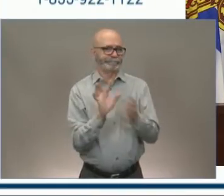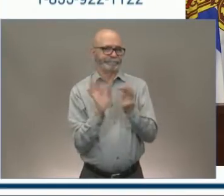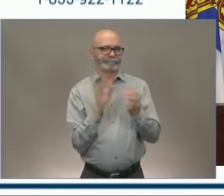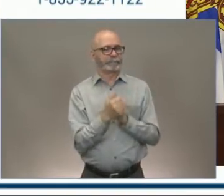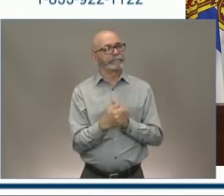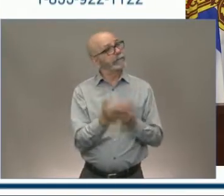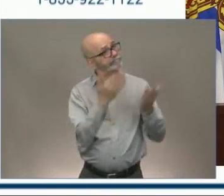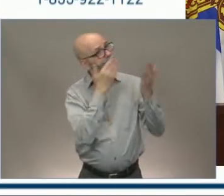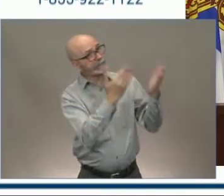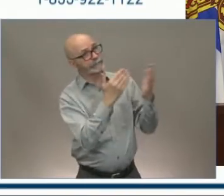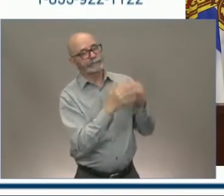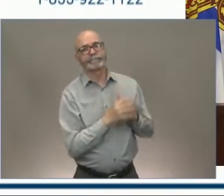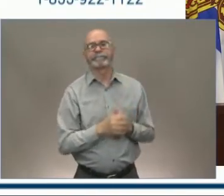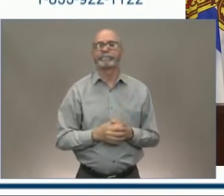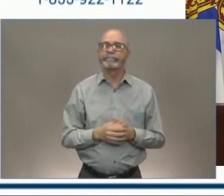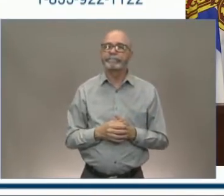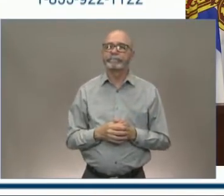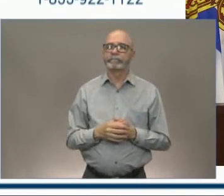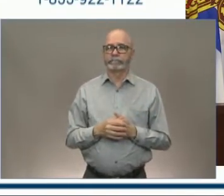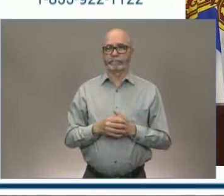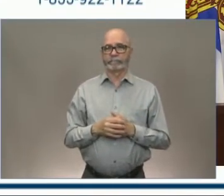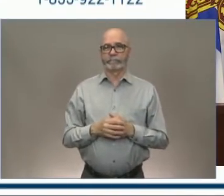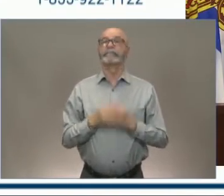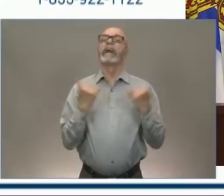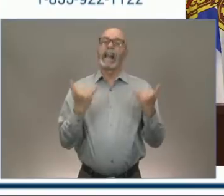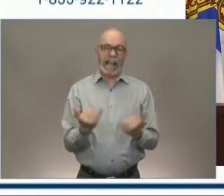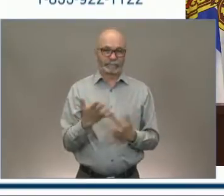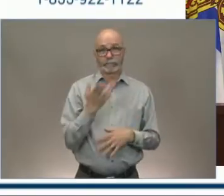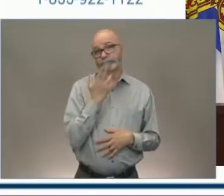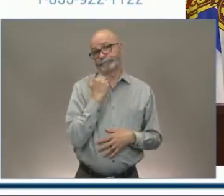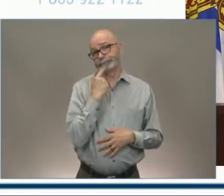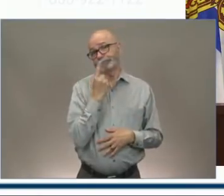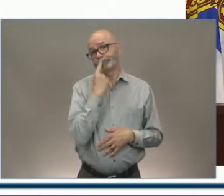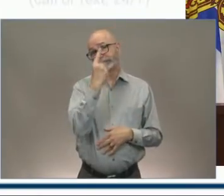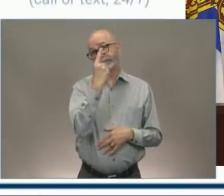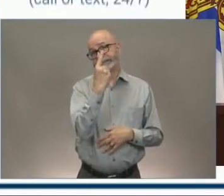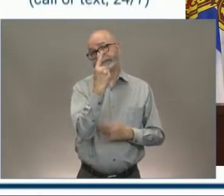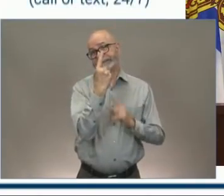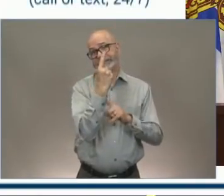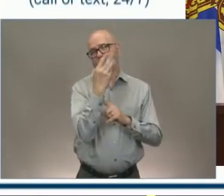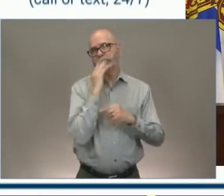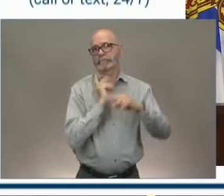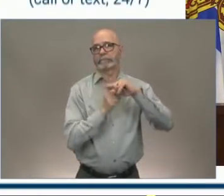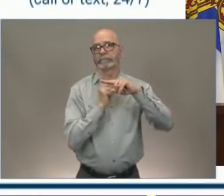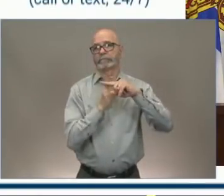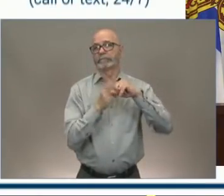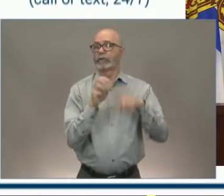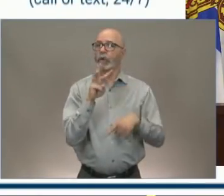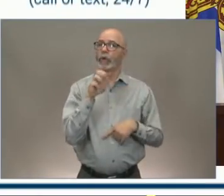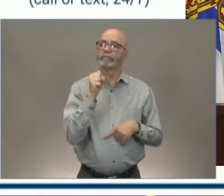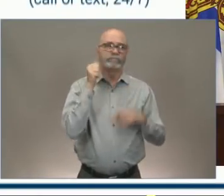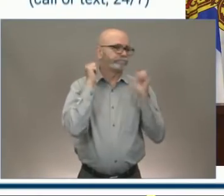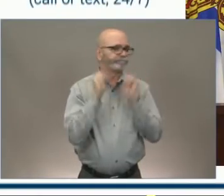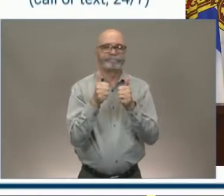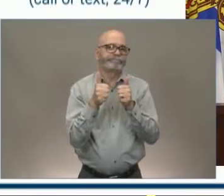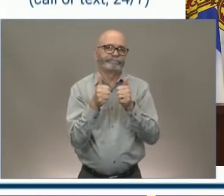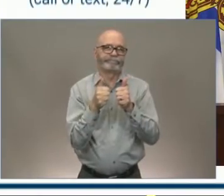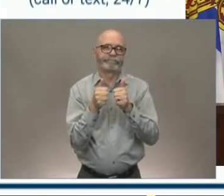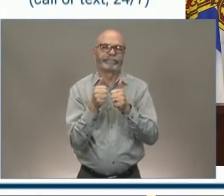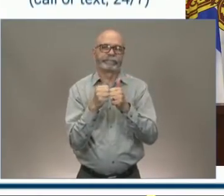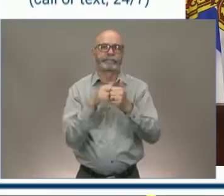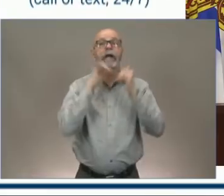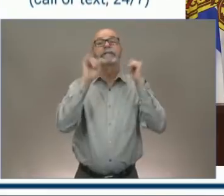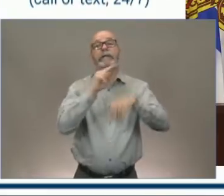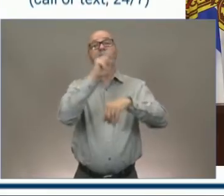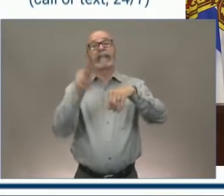everybody. As the Premier noted, we are announcing only one new case today. That's good news. The National Microbiology Lab confirmed 7